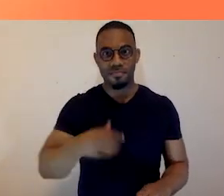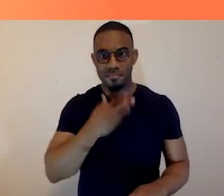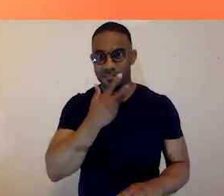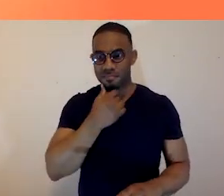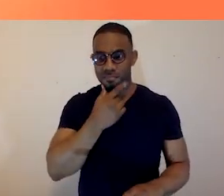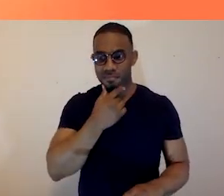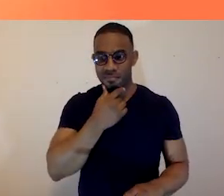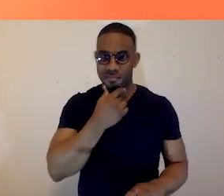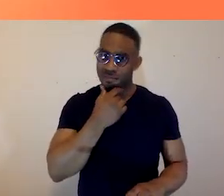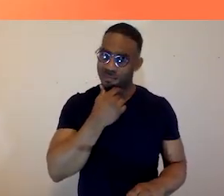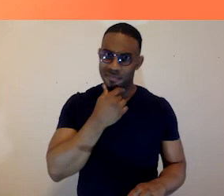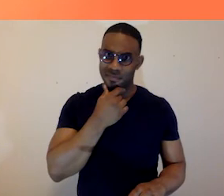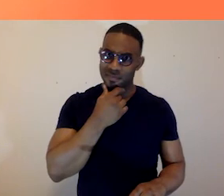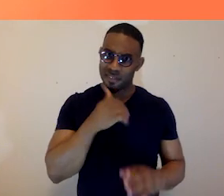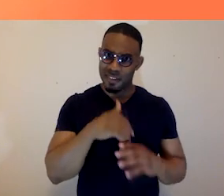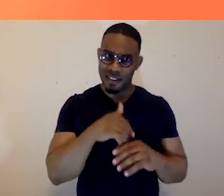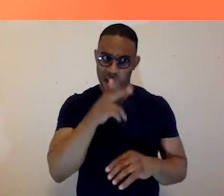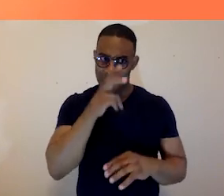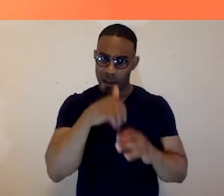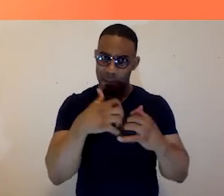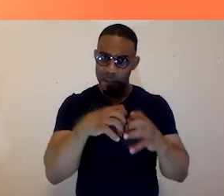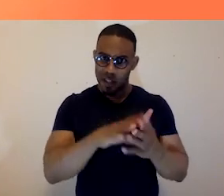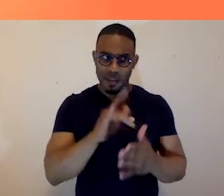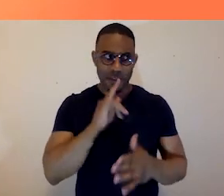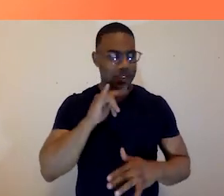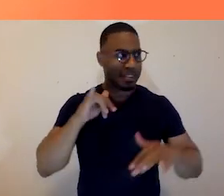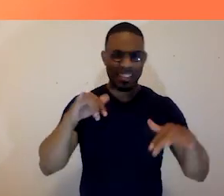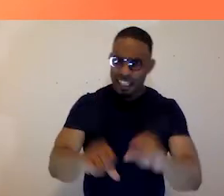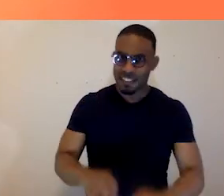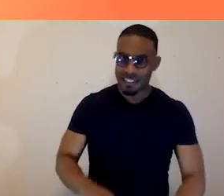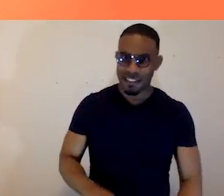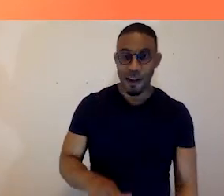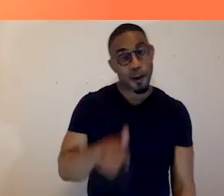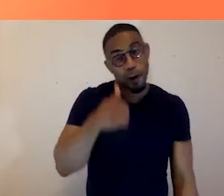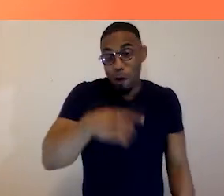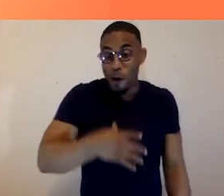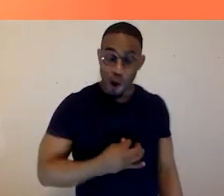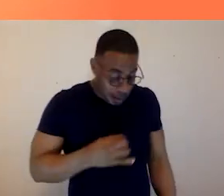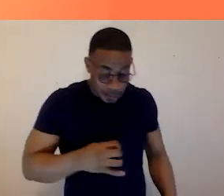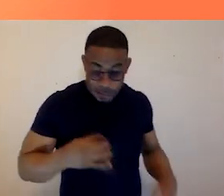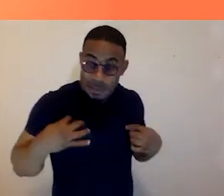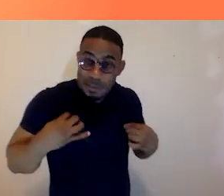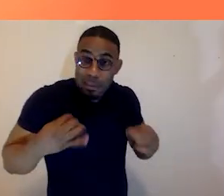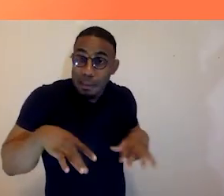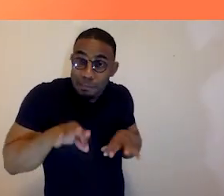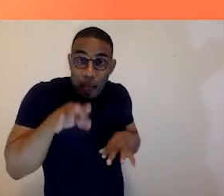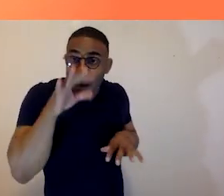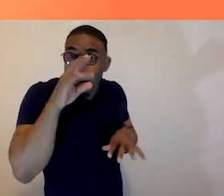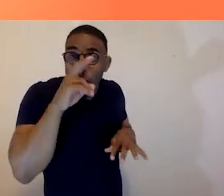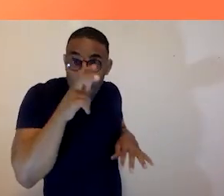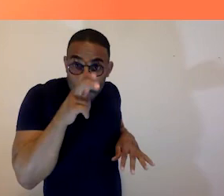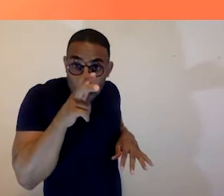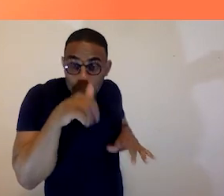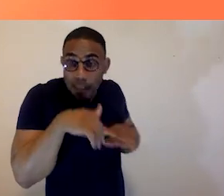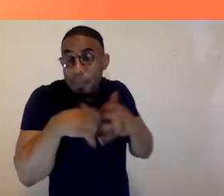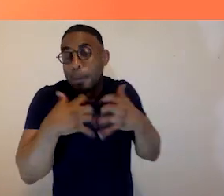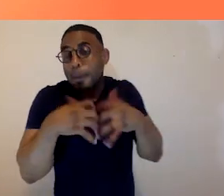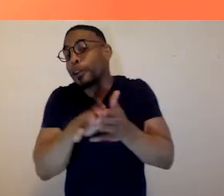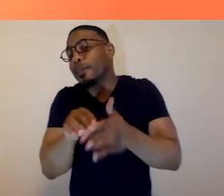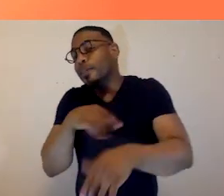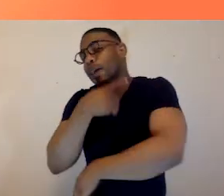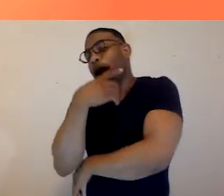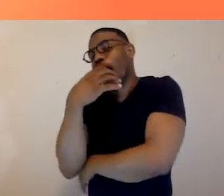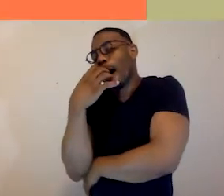in machine learning? Yes, friends. Your girl Angie found a bug in machine learning.